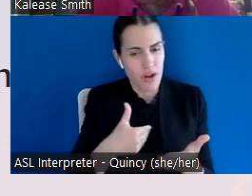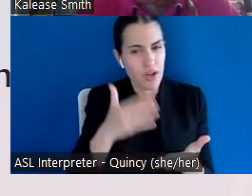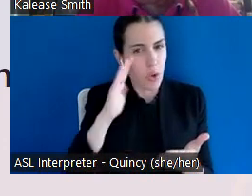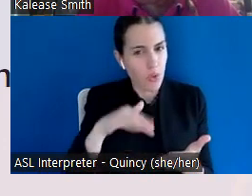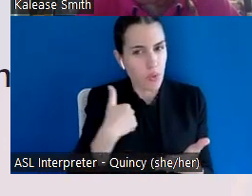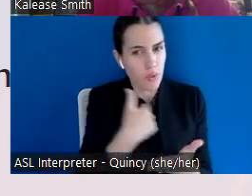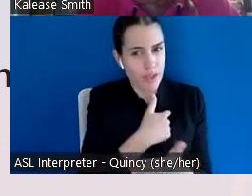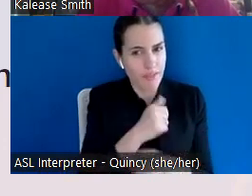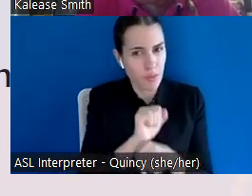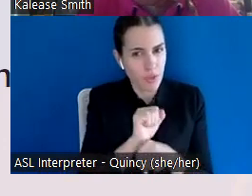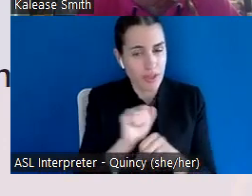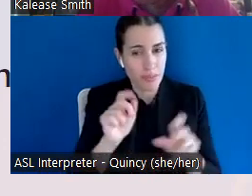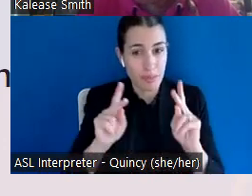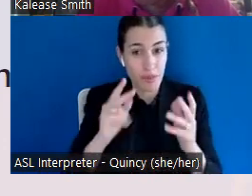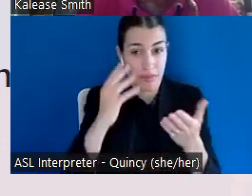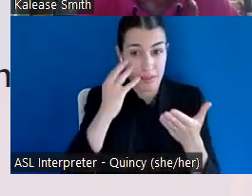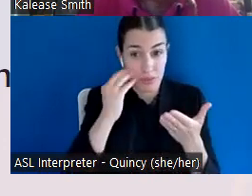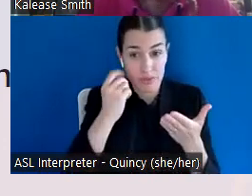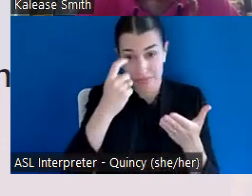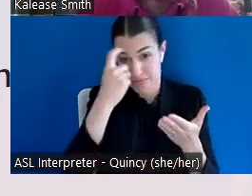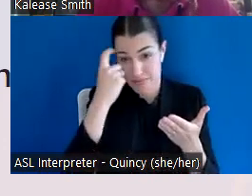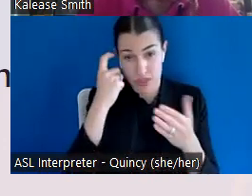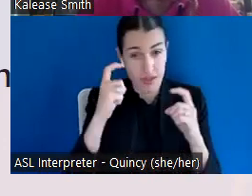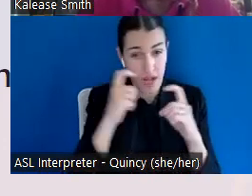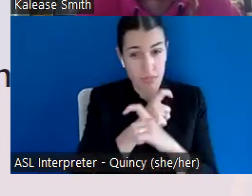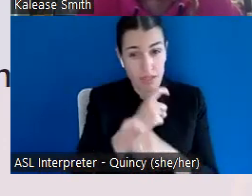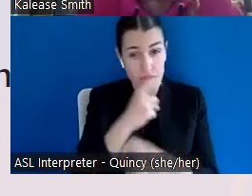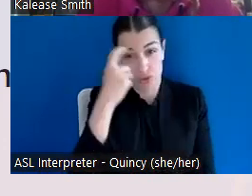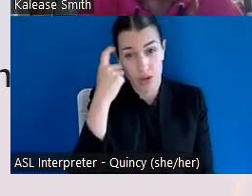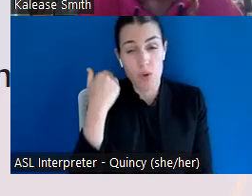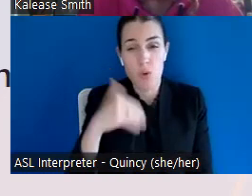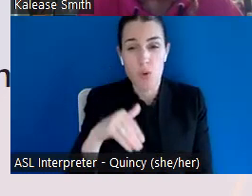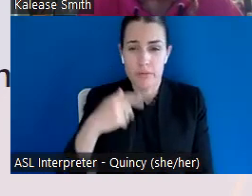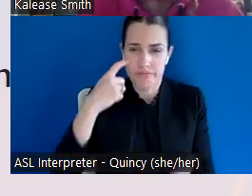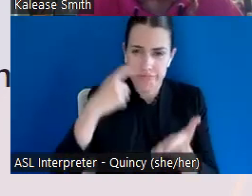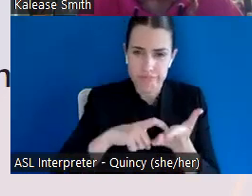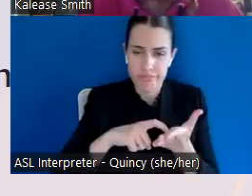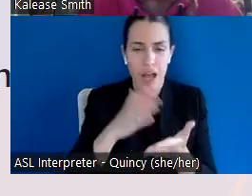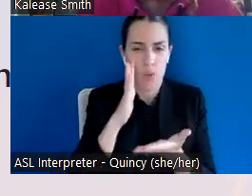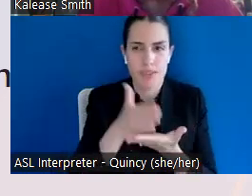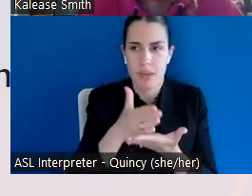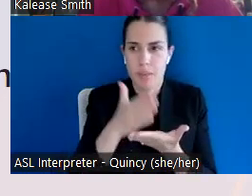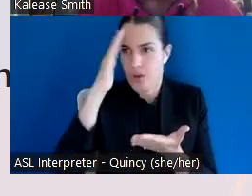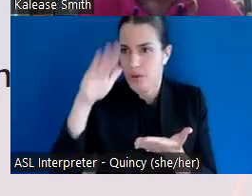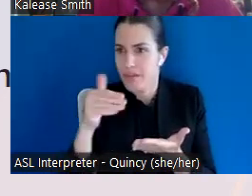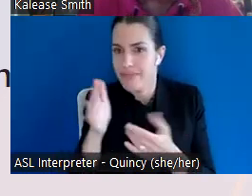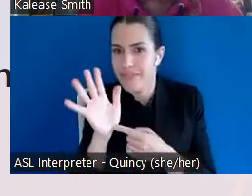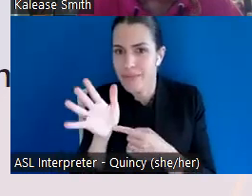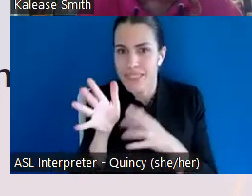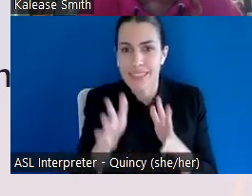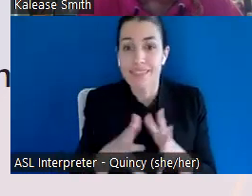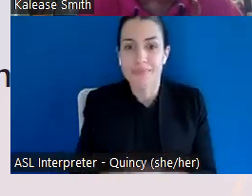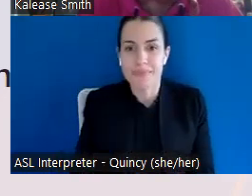who've experienced a very complex trauma at times. But I'll stop there because I know that we only have about 5 minutes left.